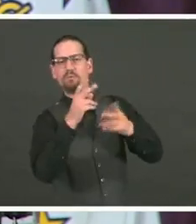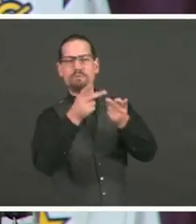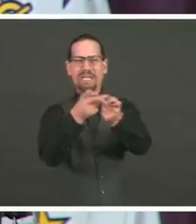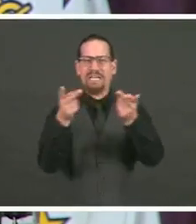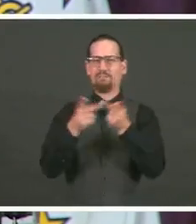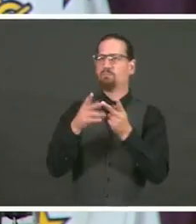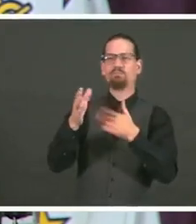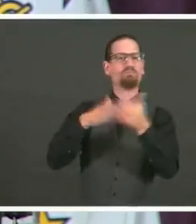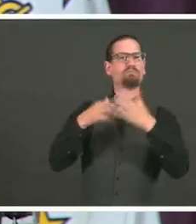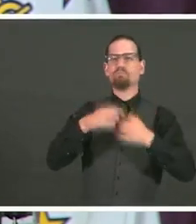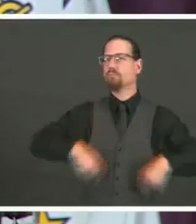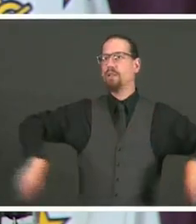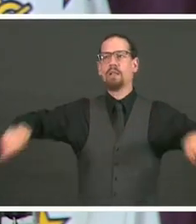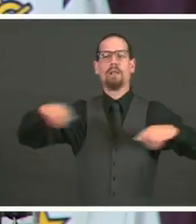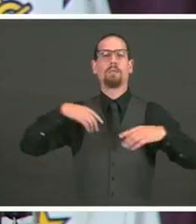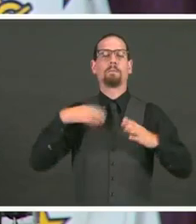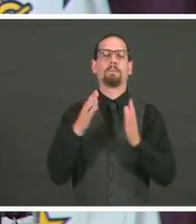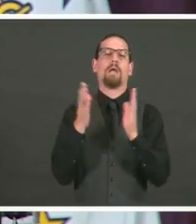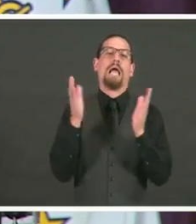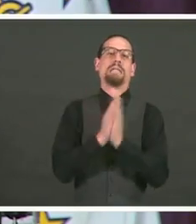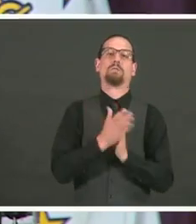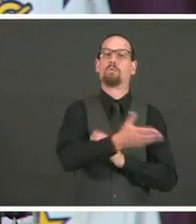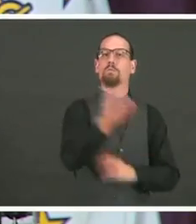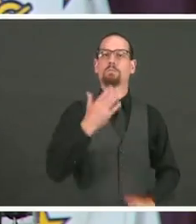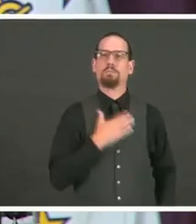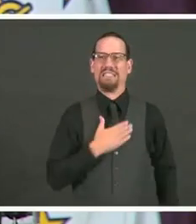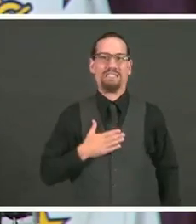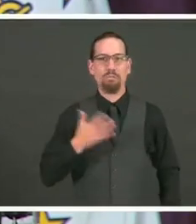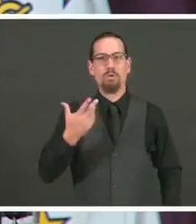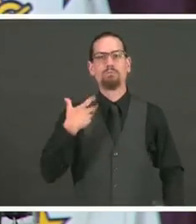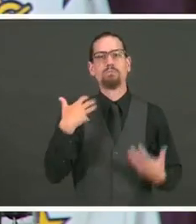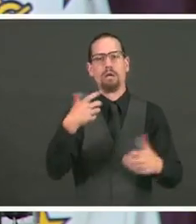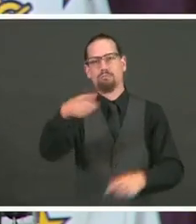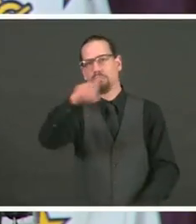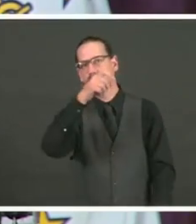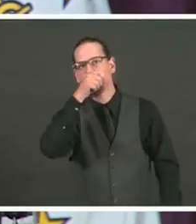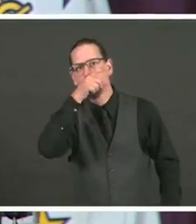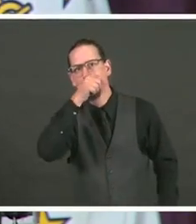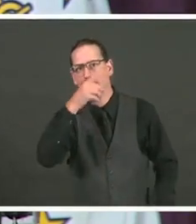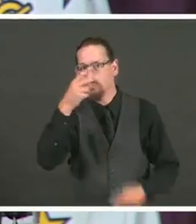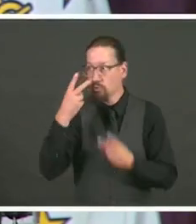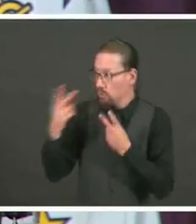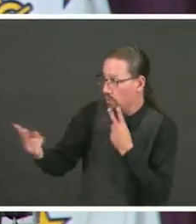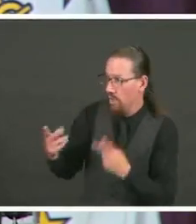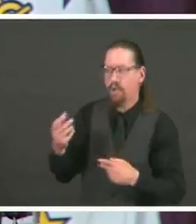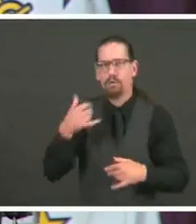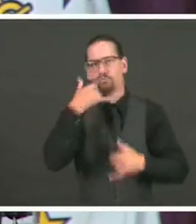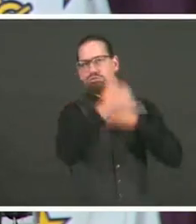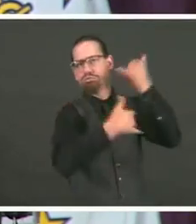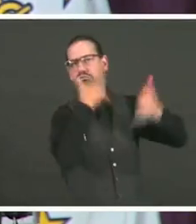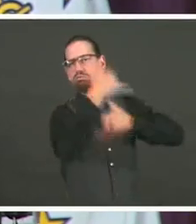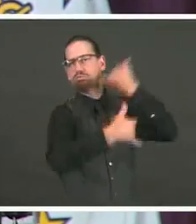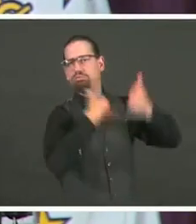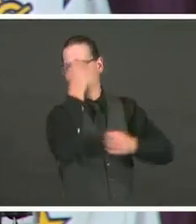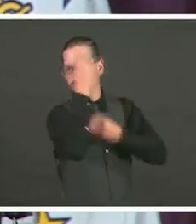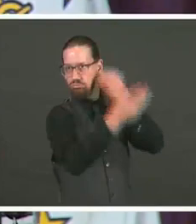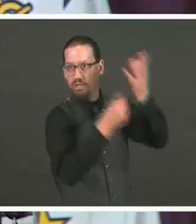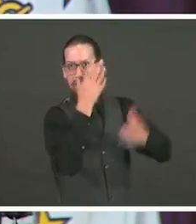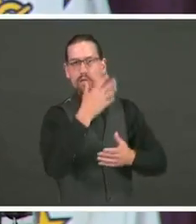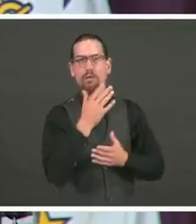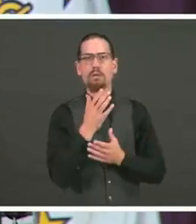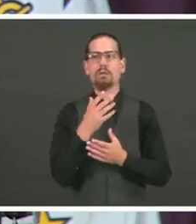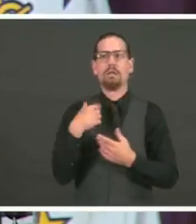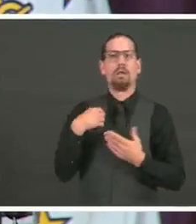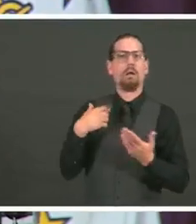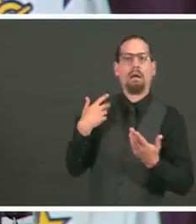would like you to reach out and let us know. A lot of you have said, I don't know where to call. I call this place, I call that place. So